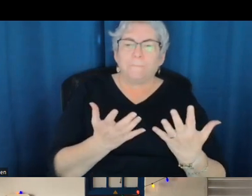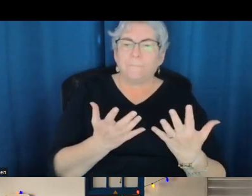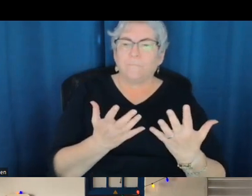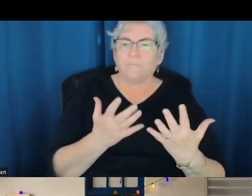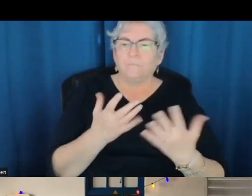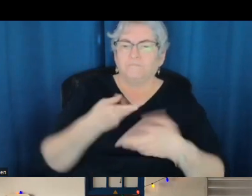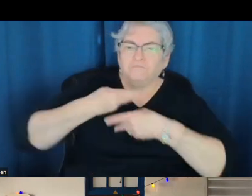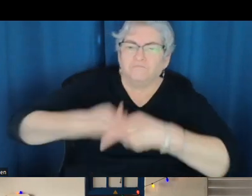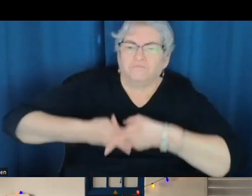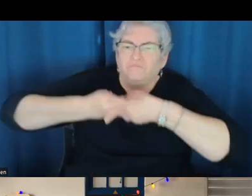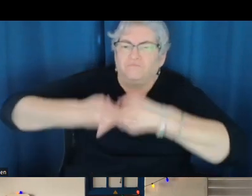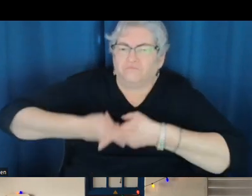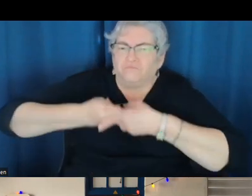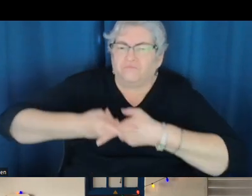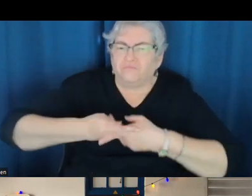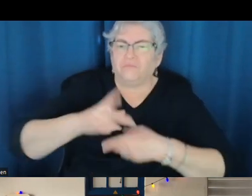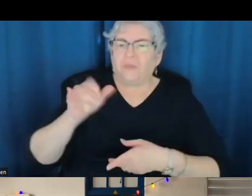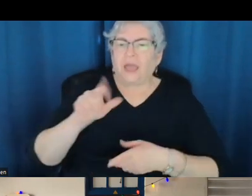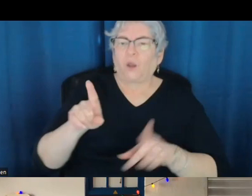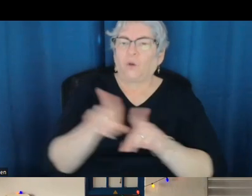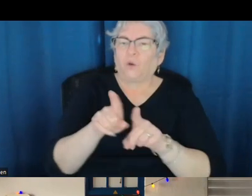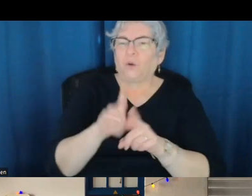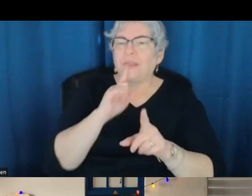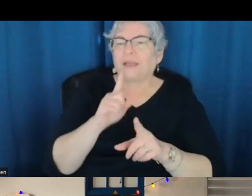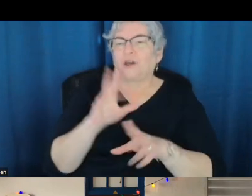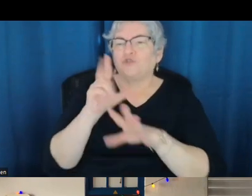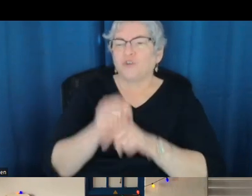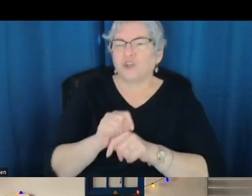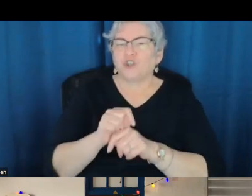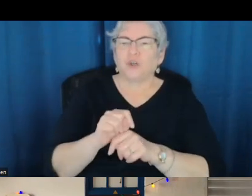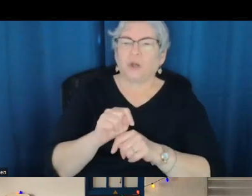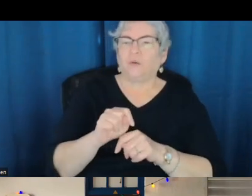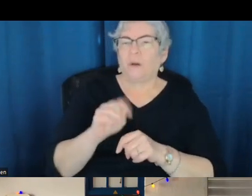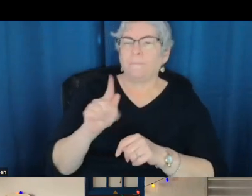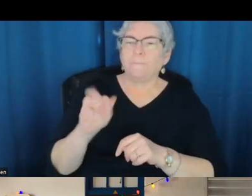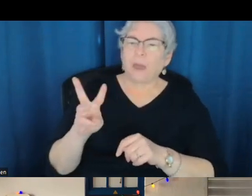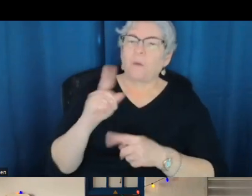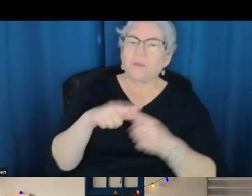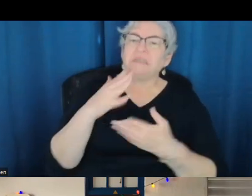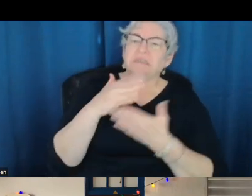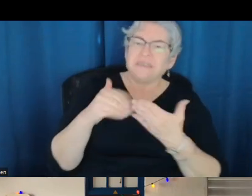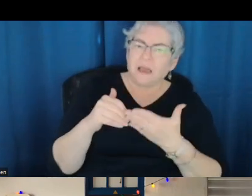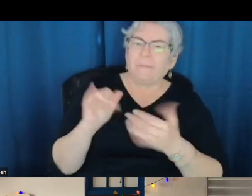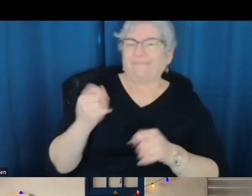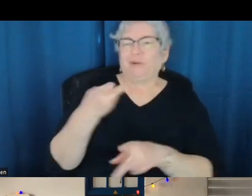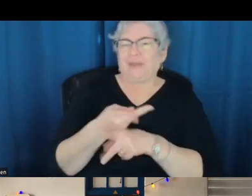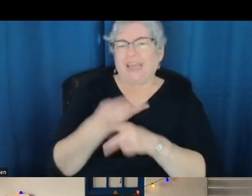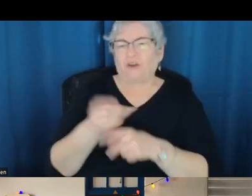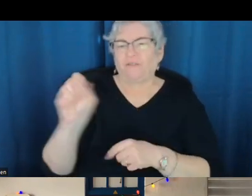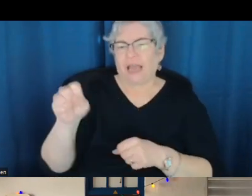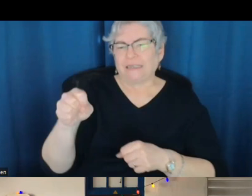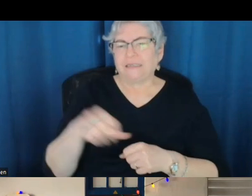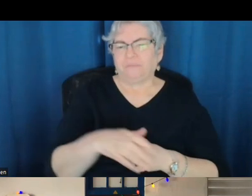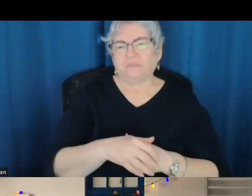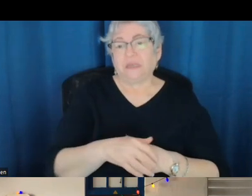grooming the plants in the same way that you would a traditional meadow, but there will always be an element of maintenance,